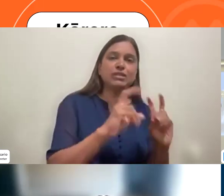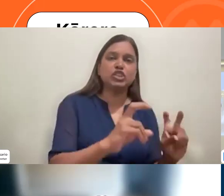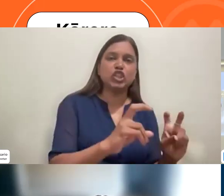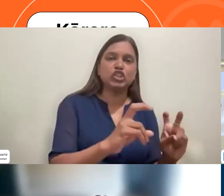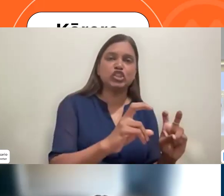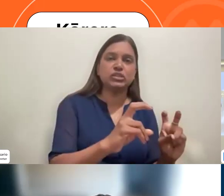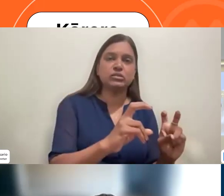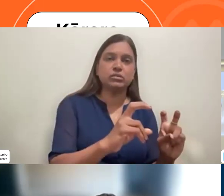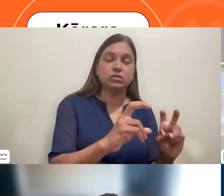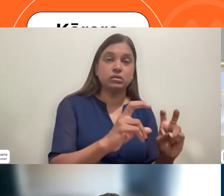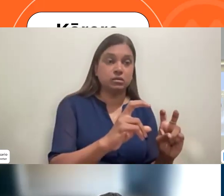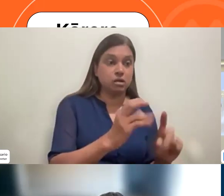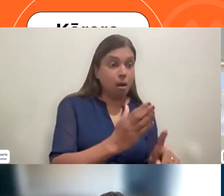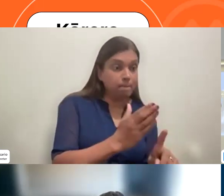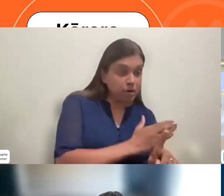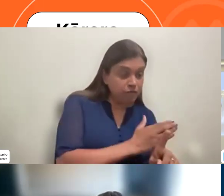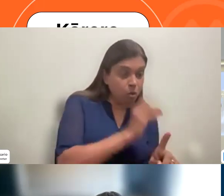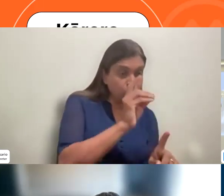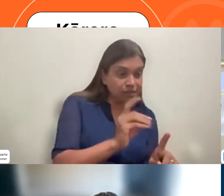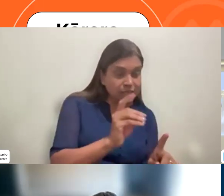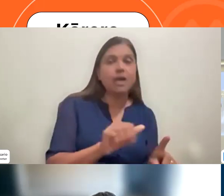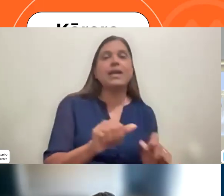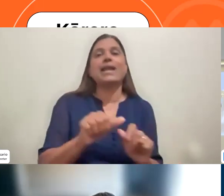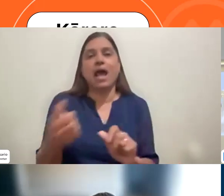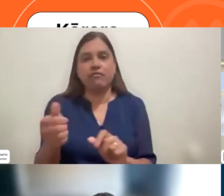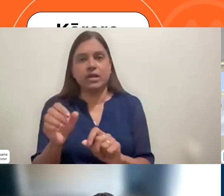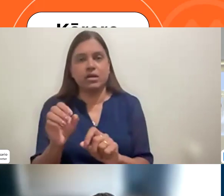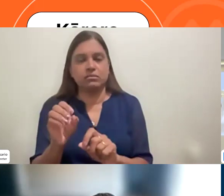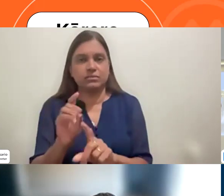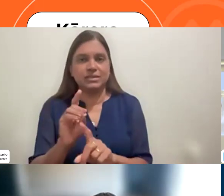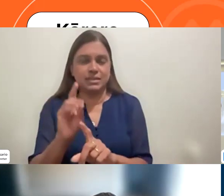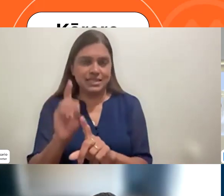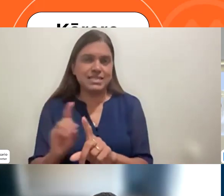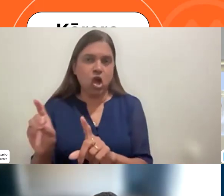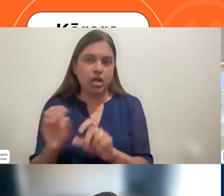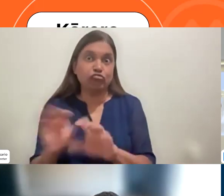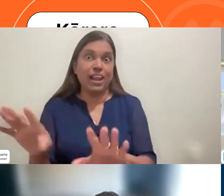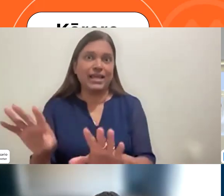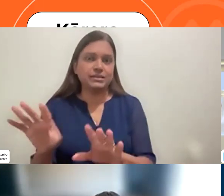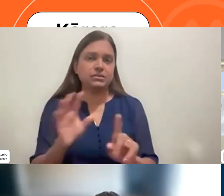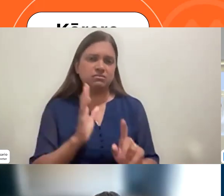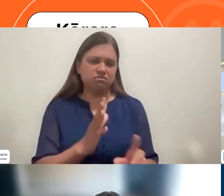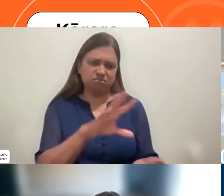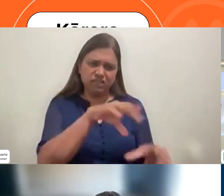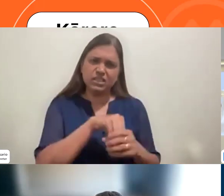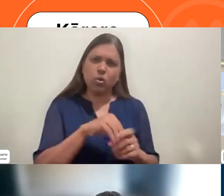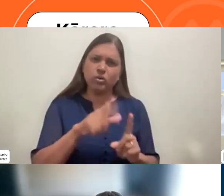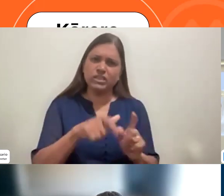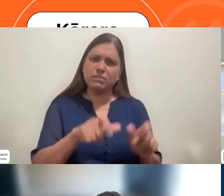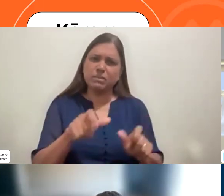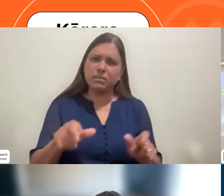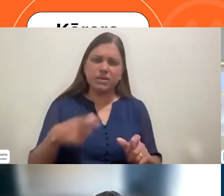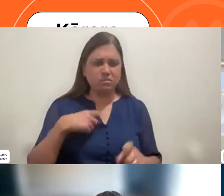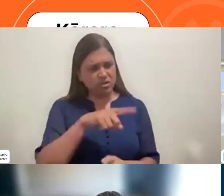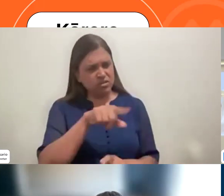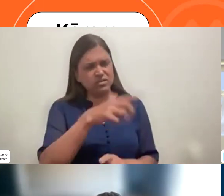released. Take on feedback and make changes to products and services and value lived experience.